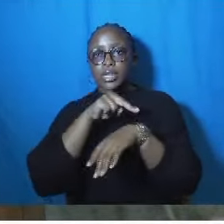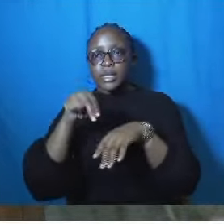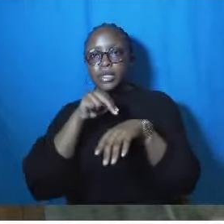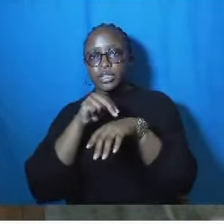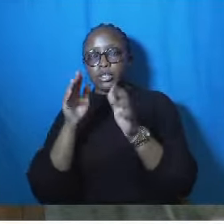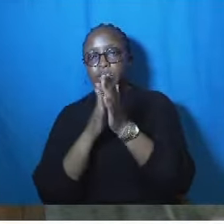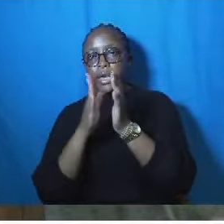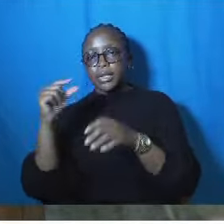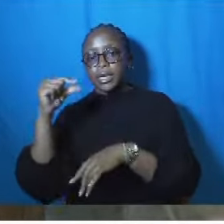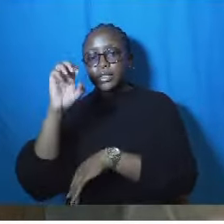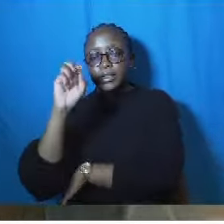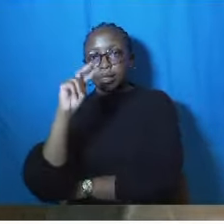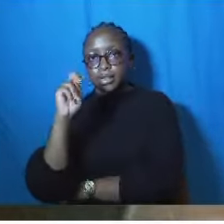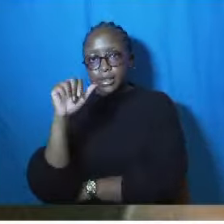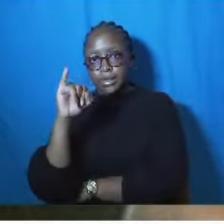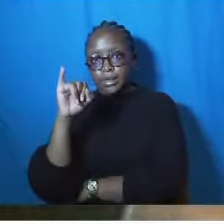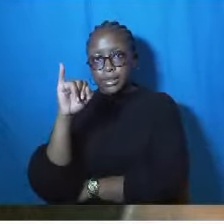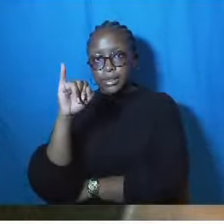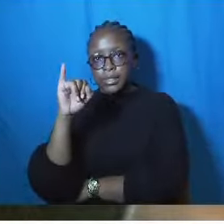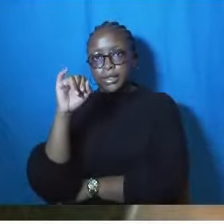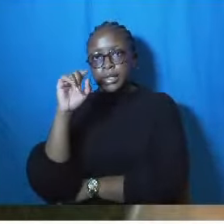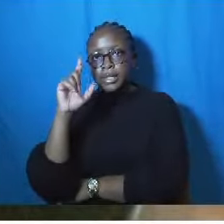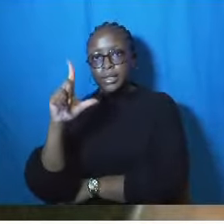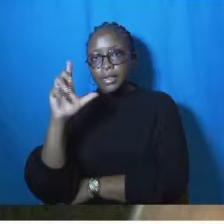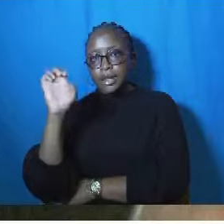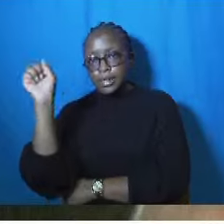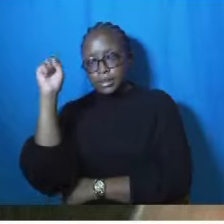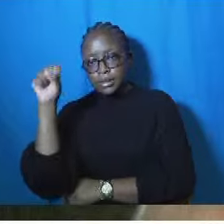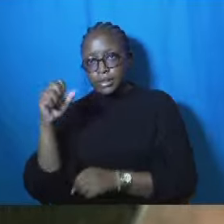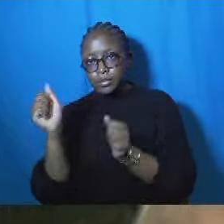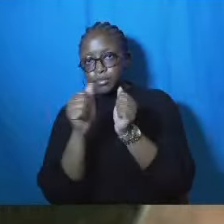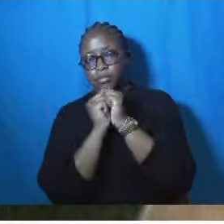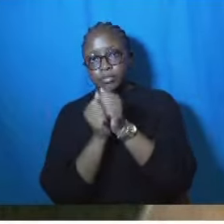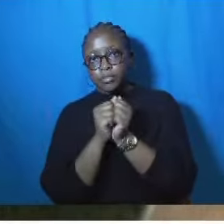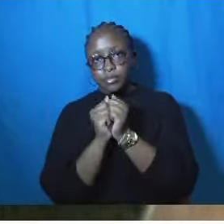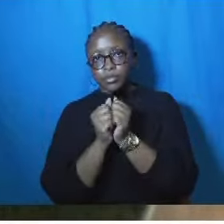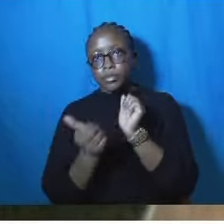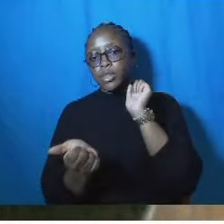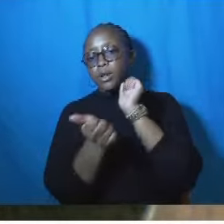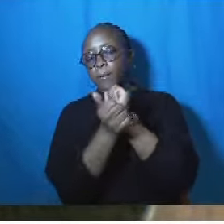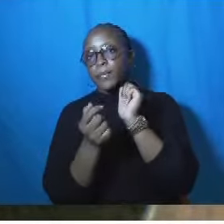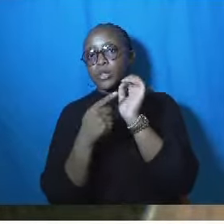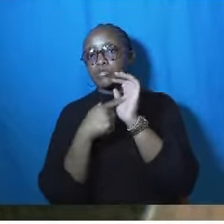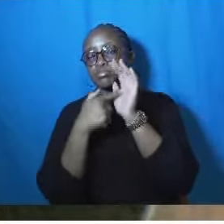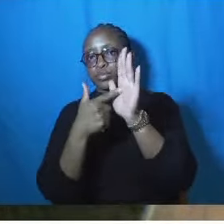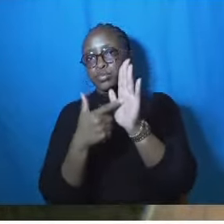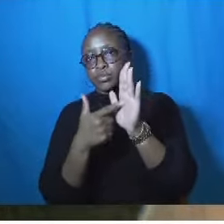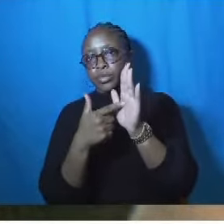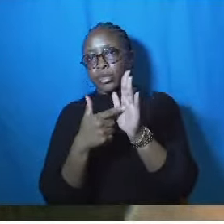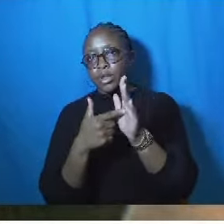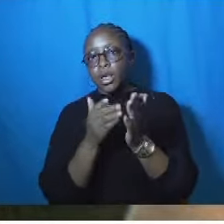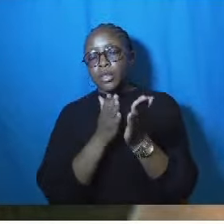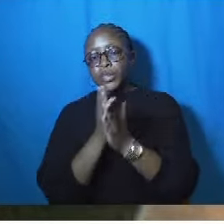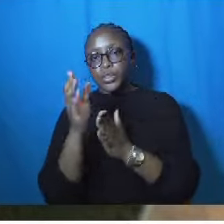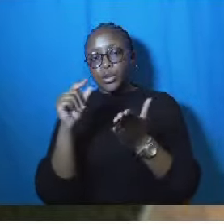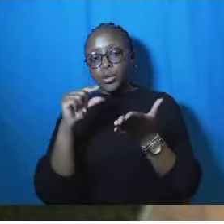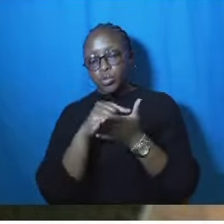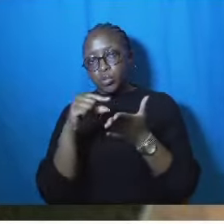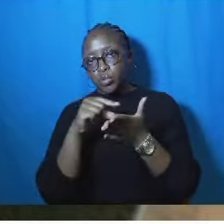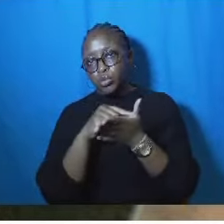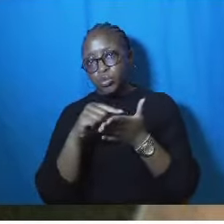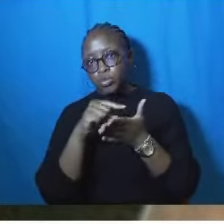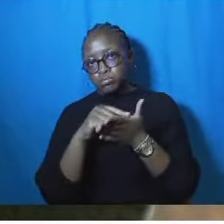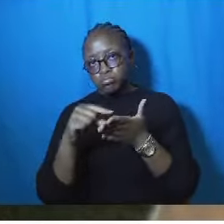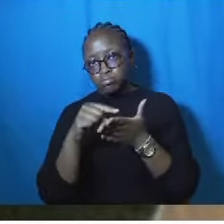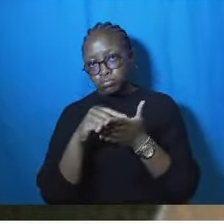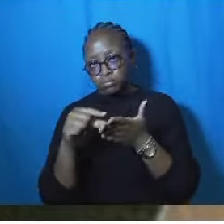their hope in him. Paul is revealing from scripture that believers are one through